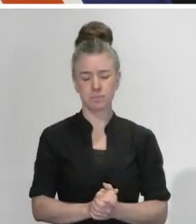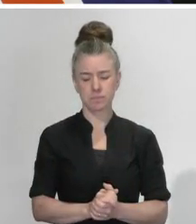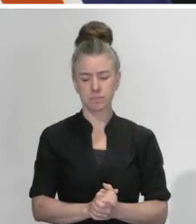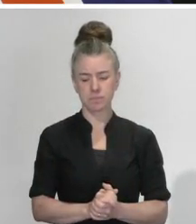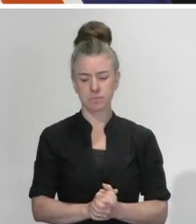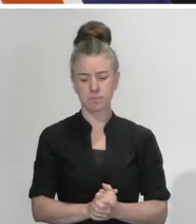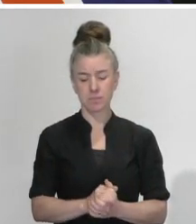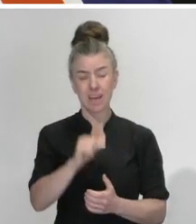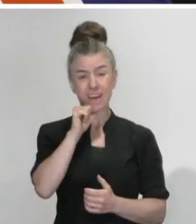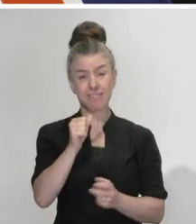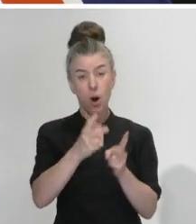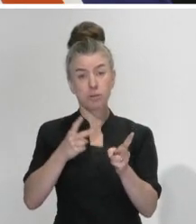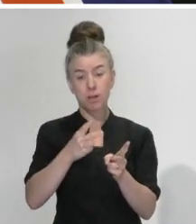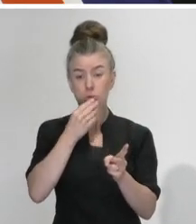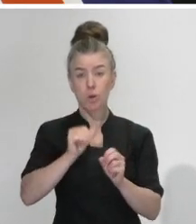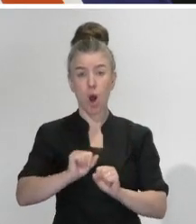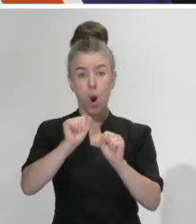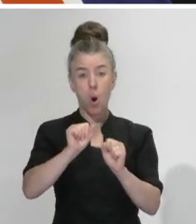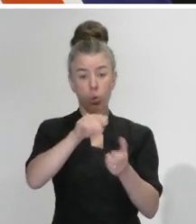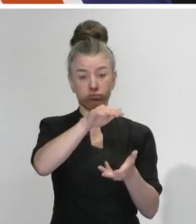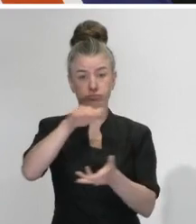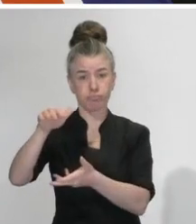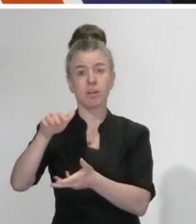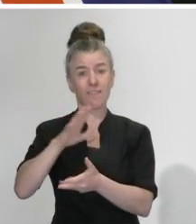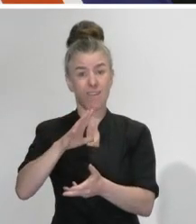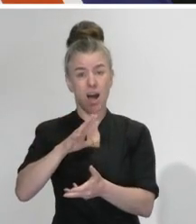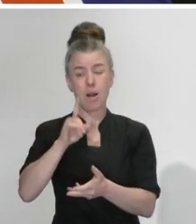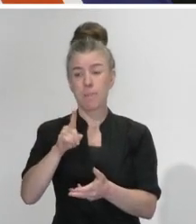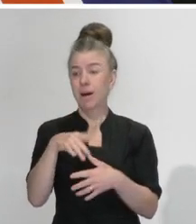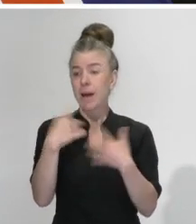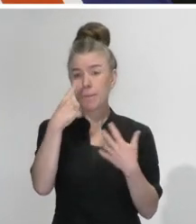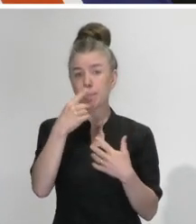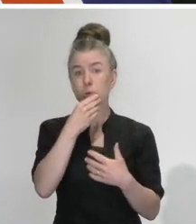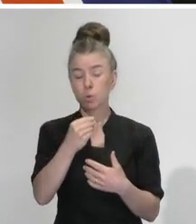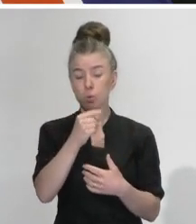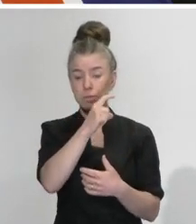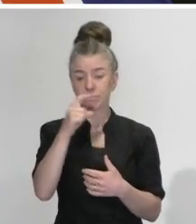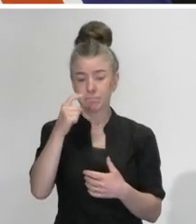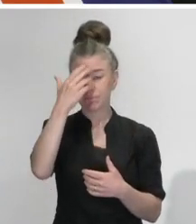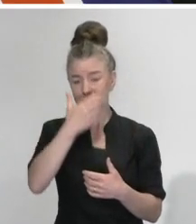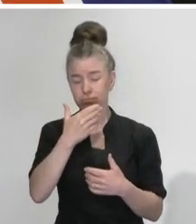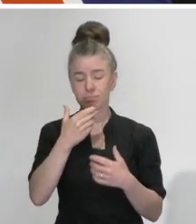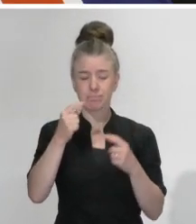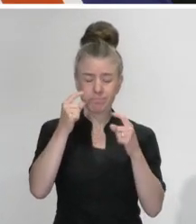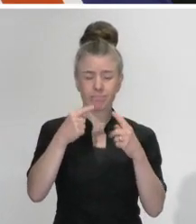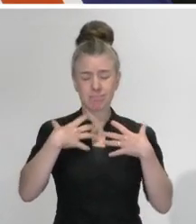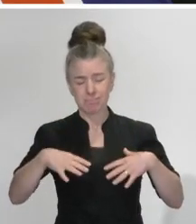sourcing it themselves, then that's up to them. But again, what I would encourage anyone using PPE is to use it properly, because it is